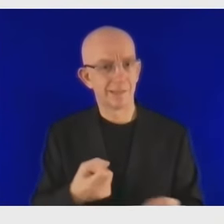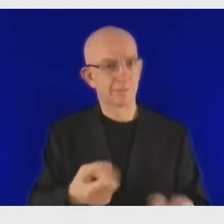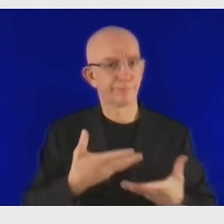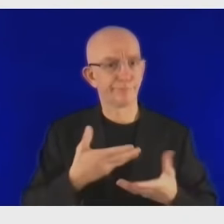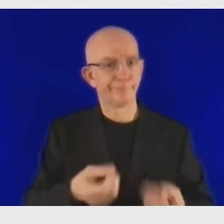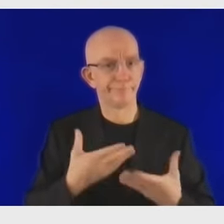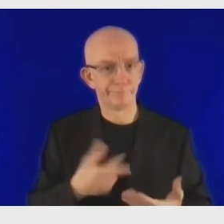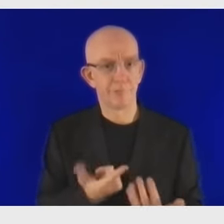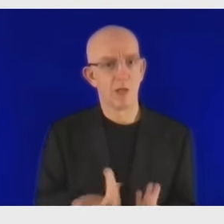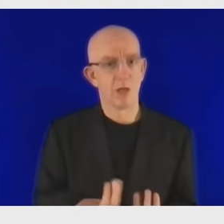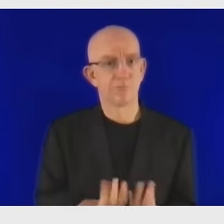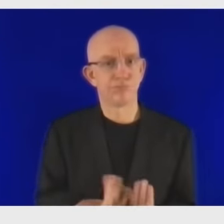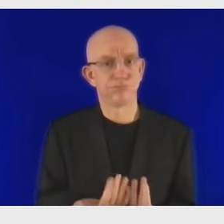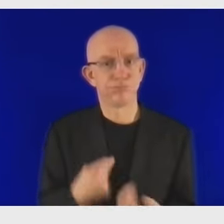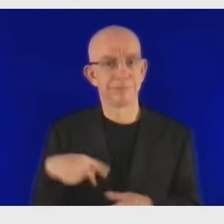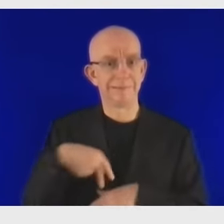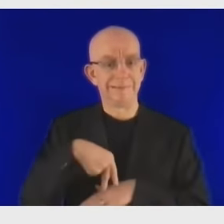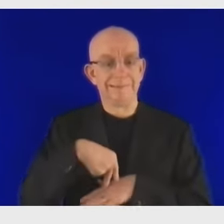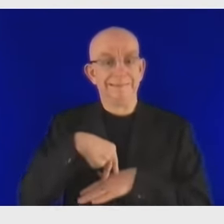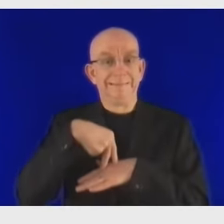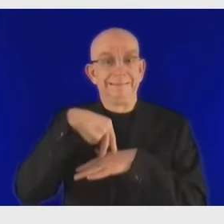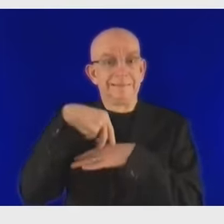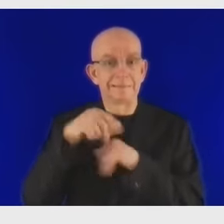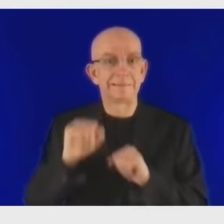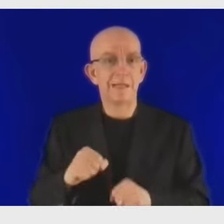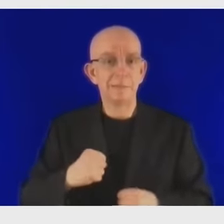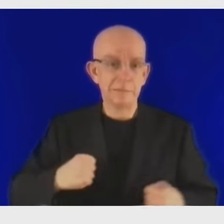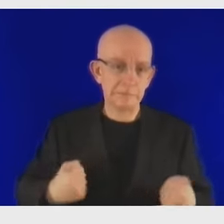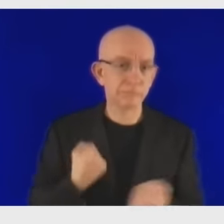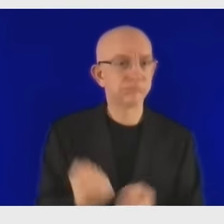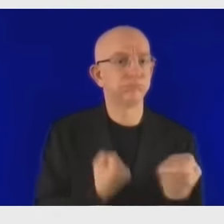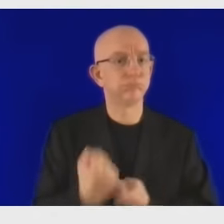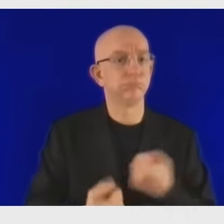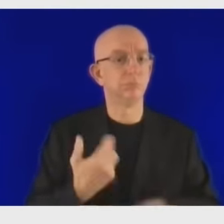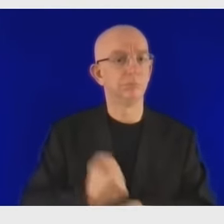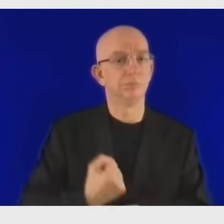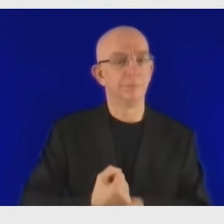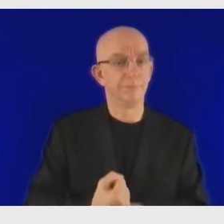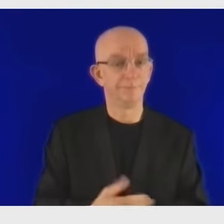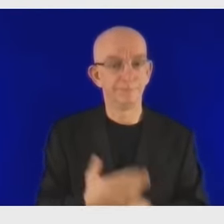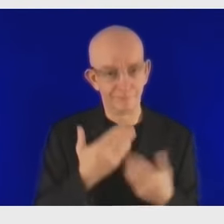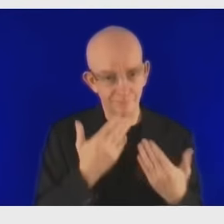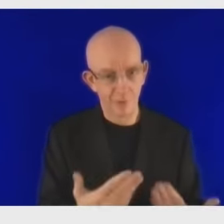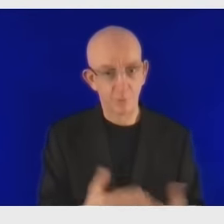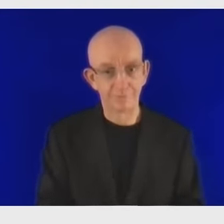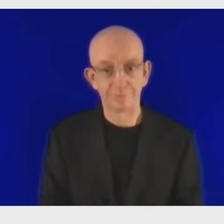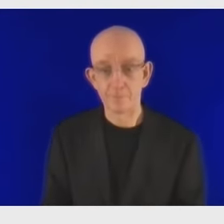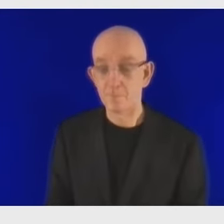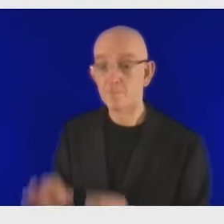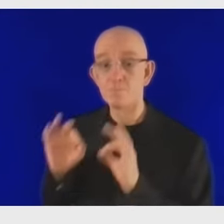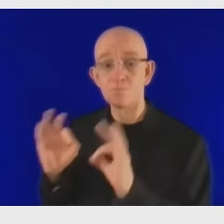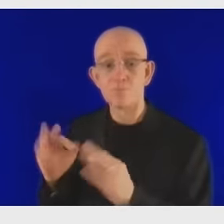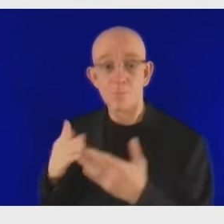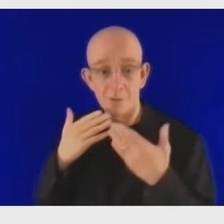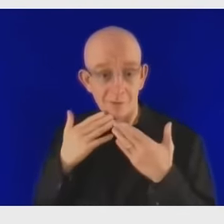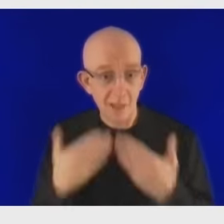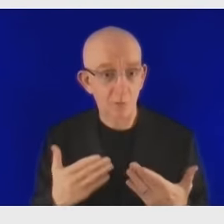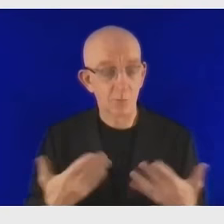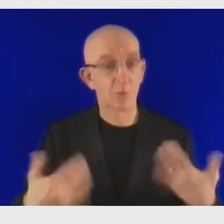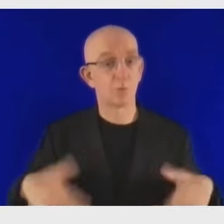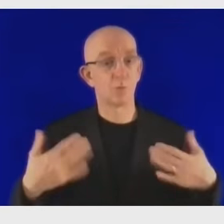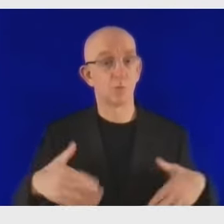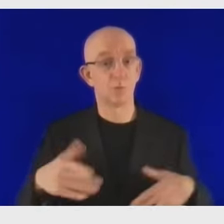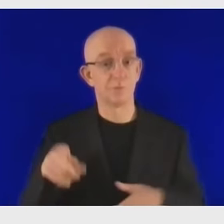Thank you very much, Amina. What a wonderful start. And I have to say, I'm so excited because it's so refreshing to hear a leader talk